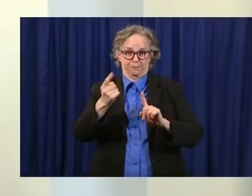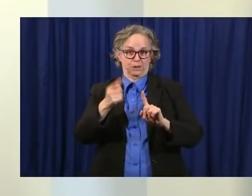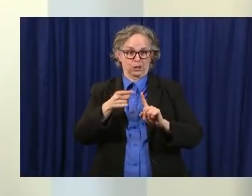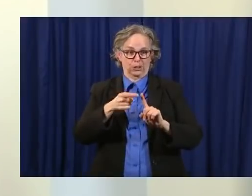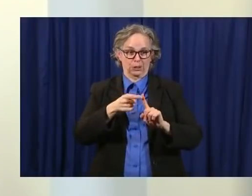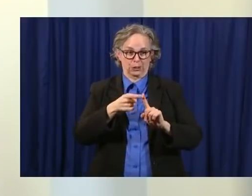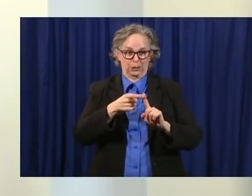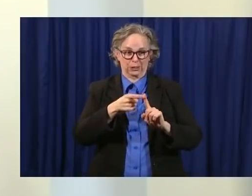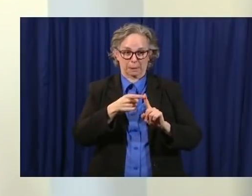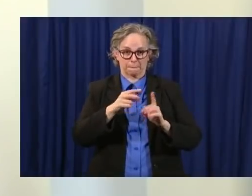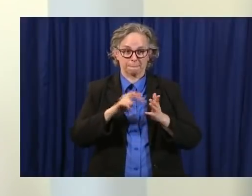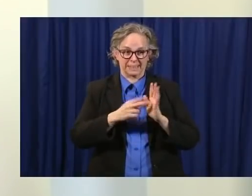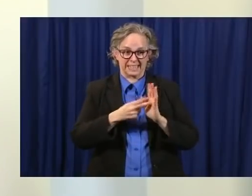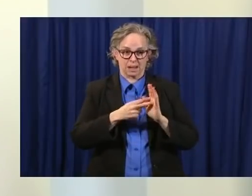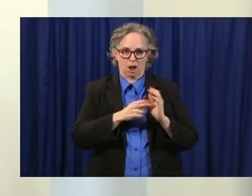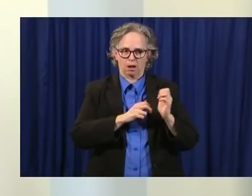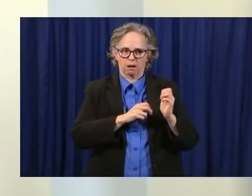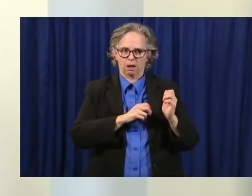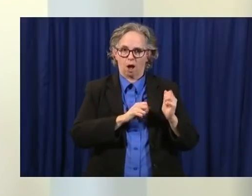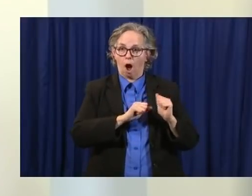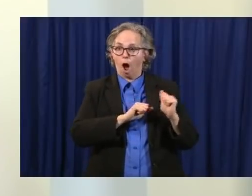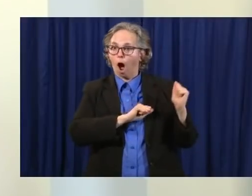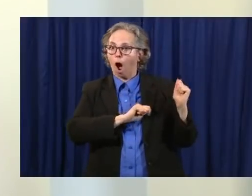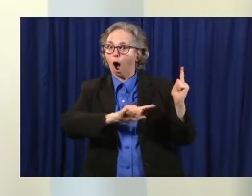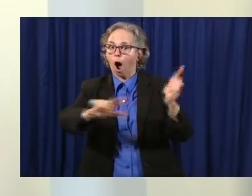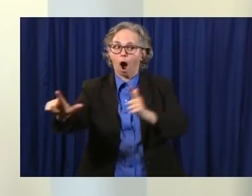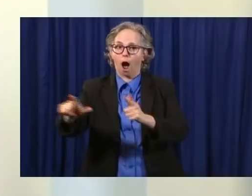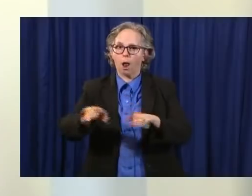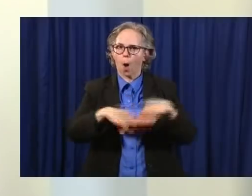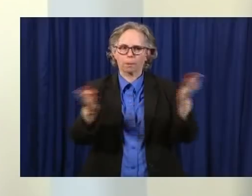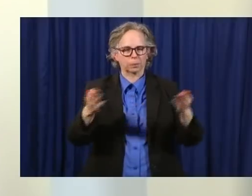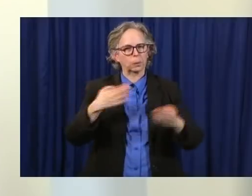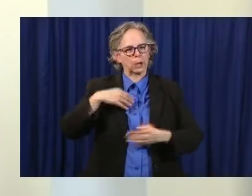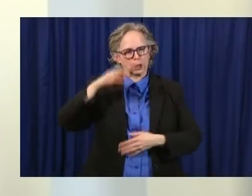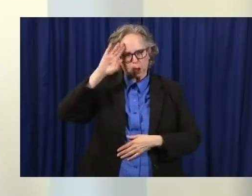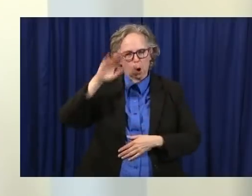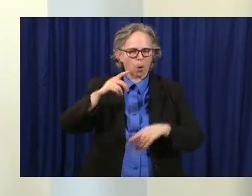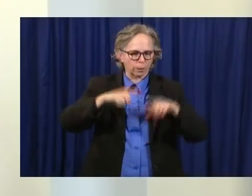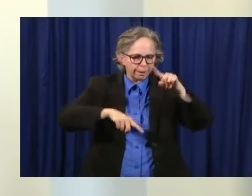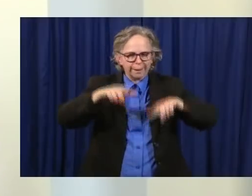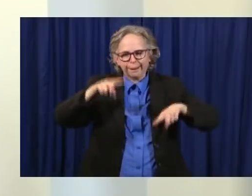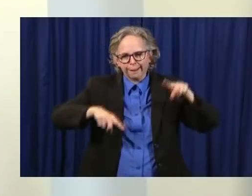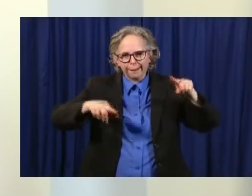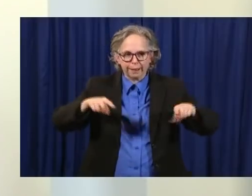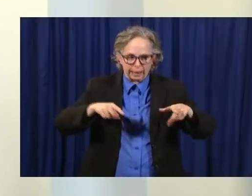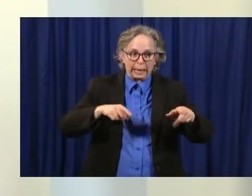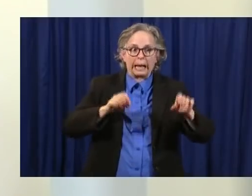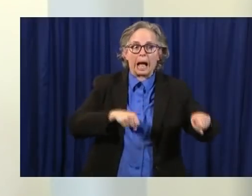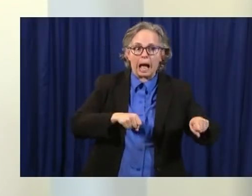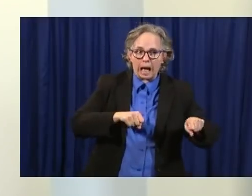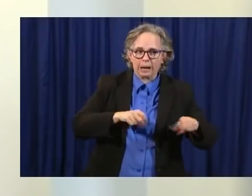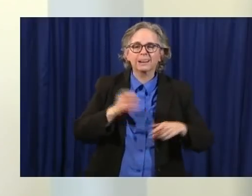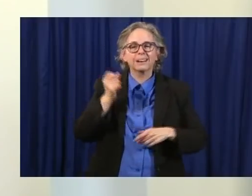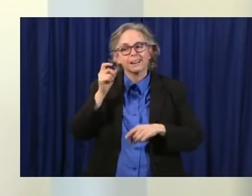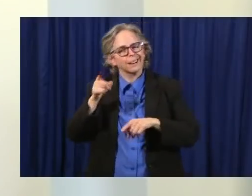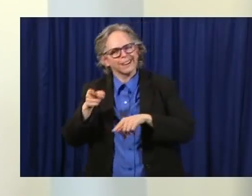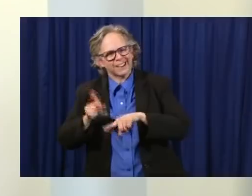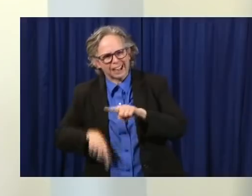be fighting this virus for a long time, and each practice is going to have to assess whether they have all